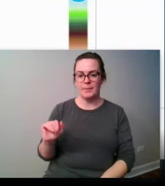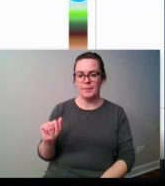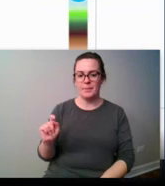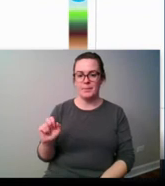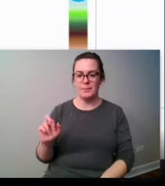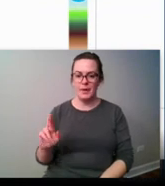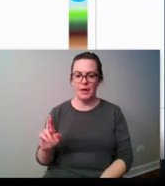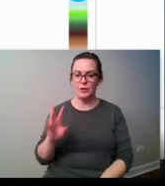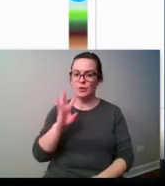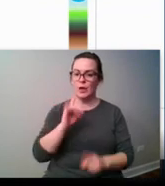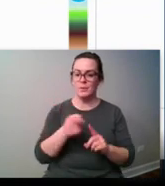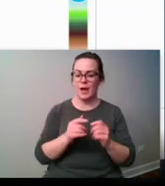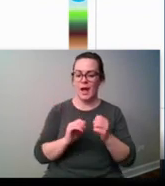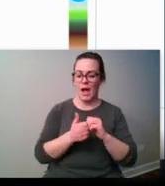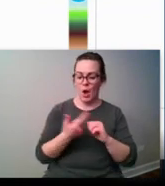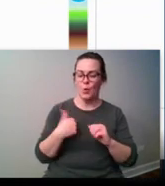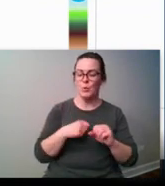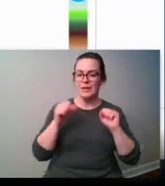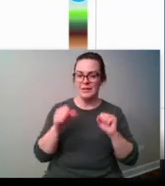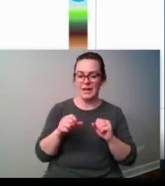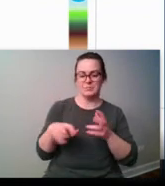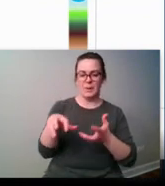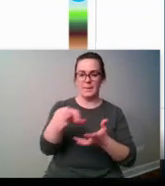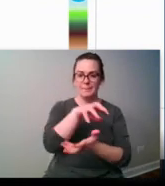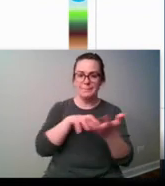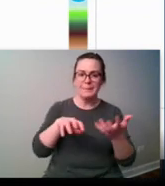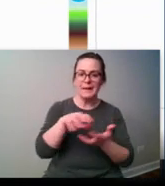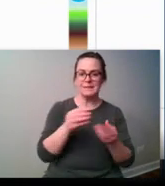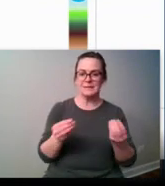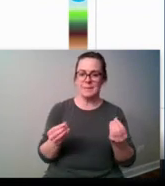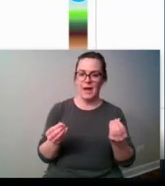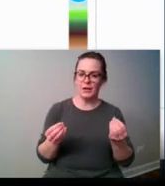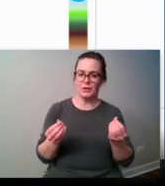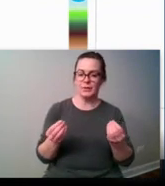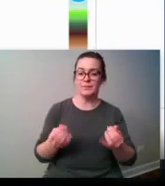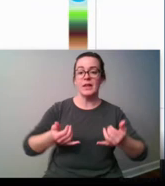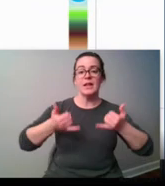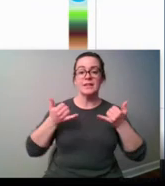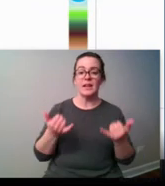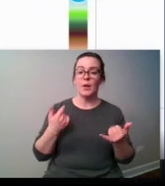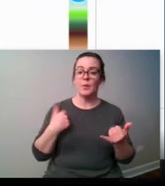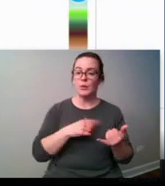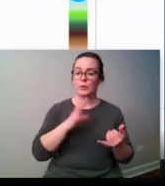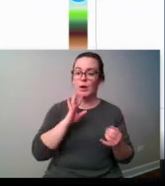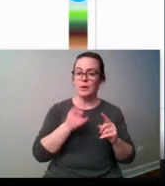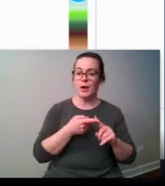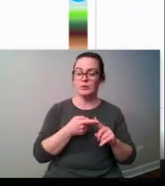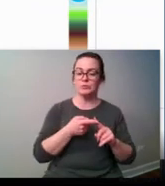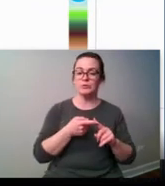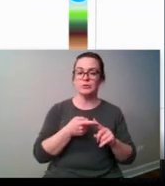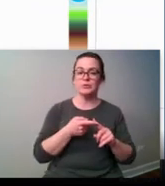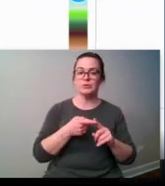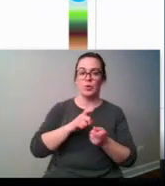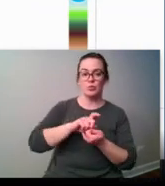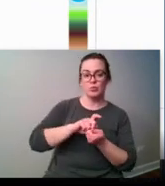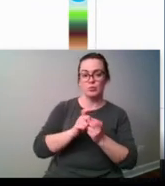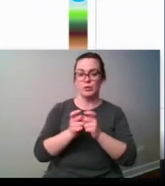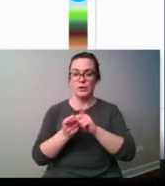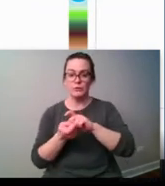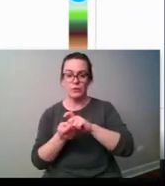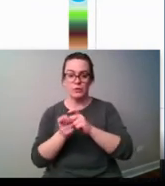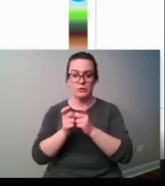matter or how matter can change. Today we're going to talk about reversible changes and